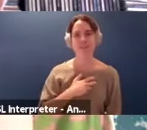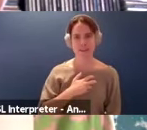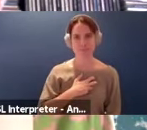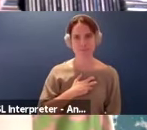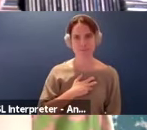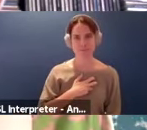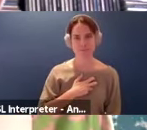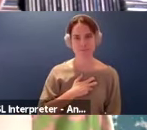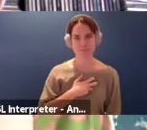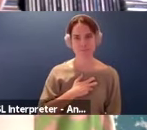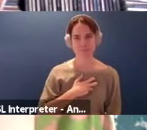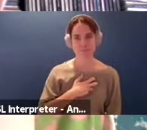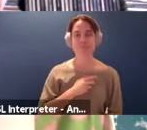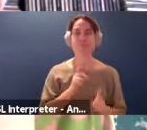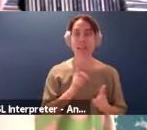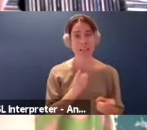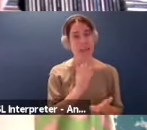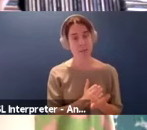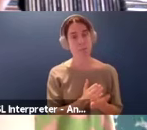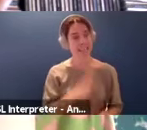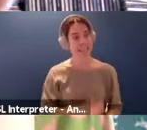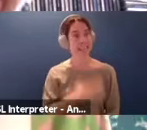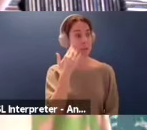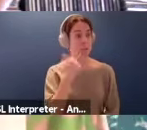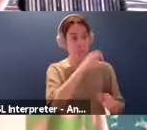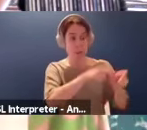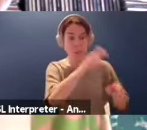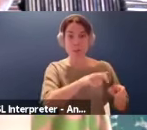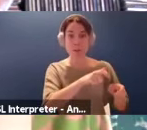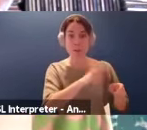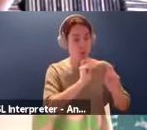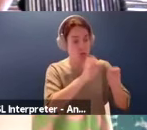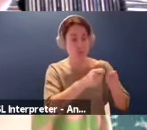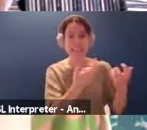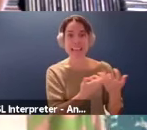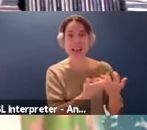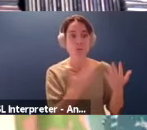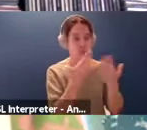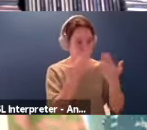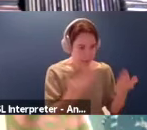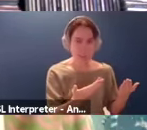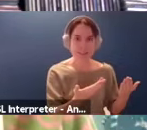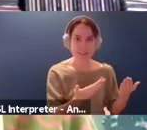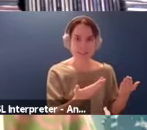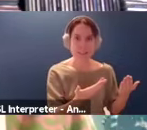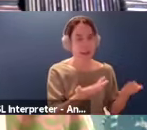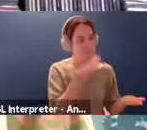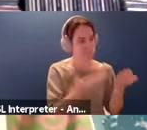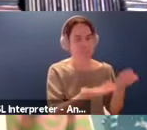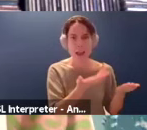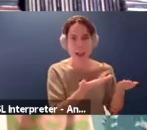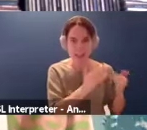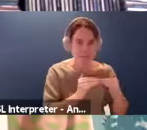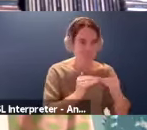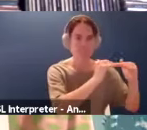with fairness and respect um so yeah so i just think we're all kind of degraded and unable to